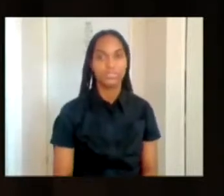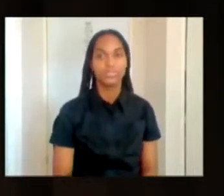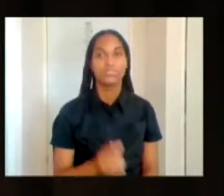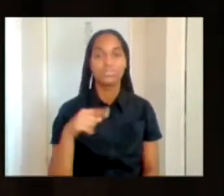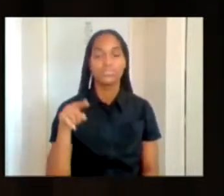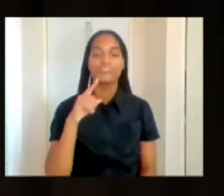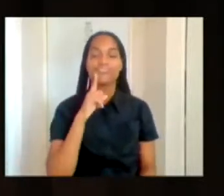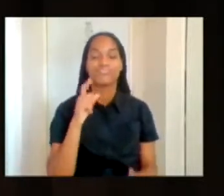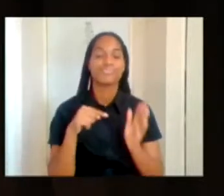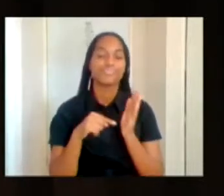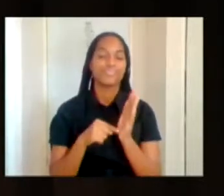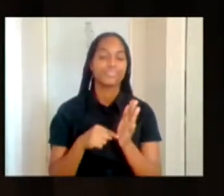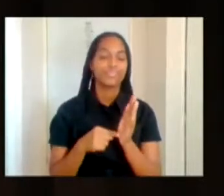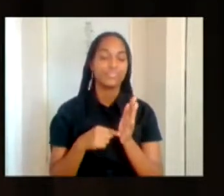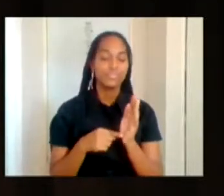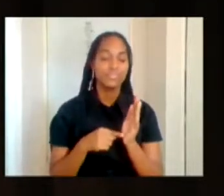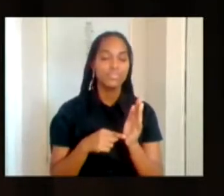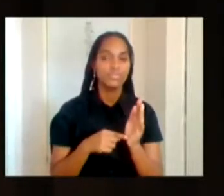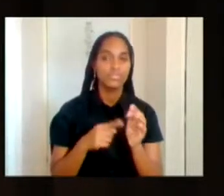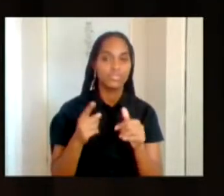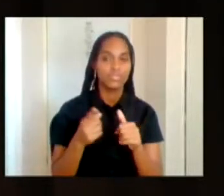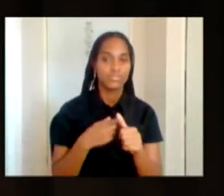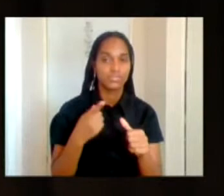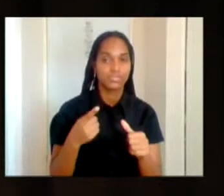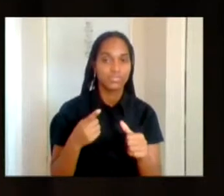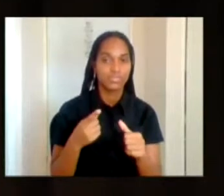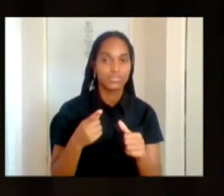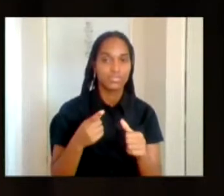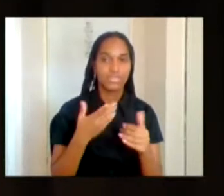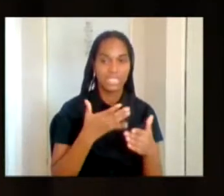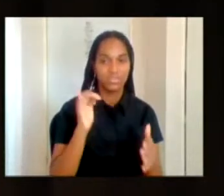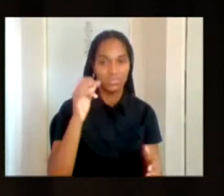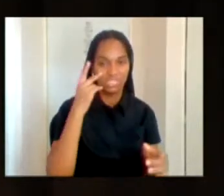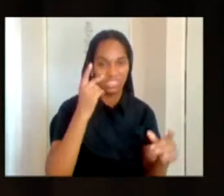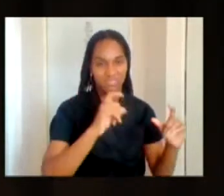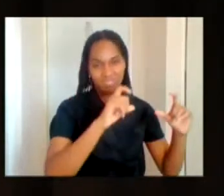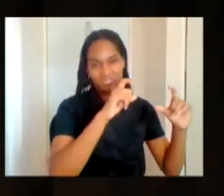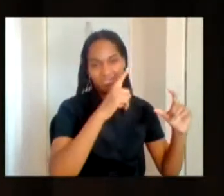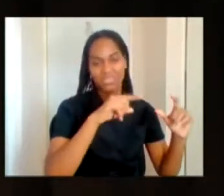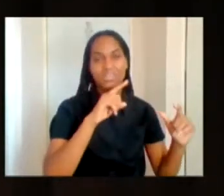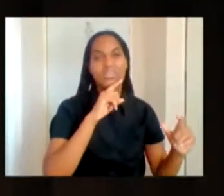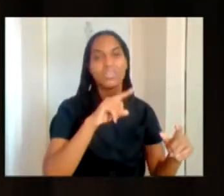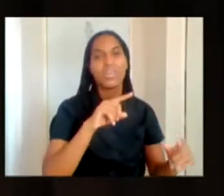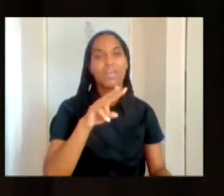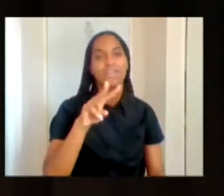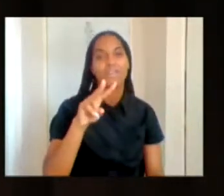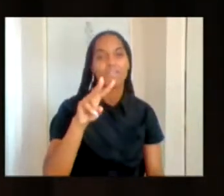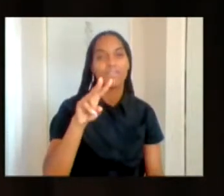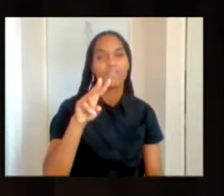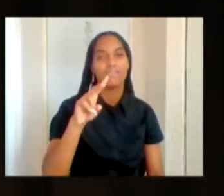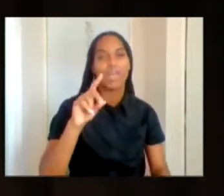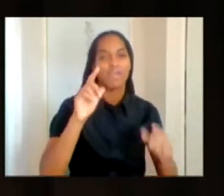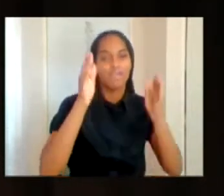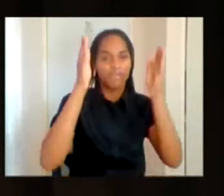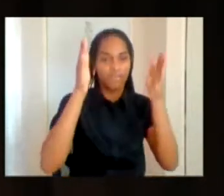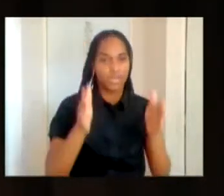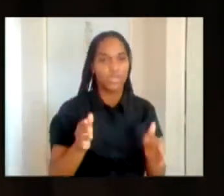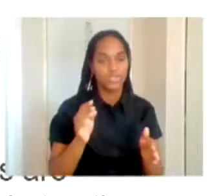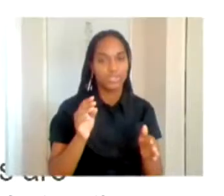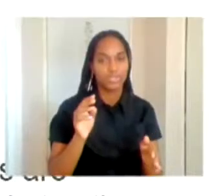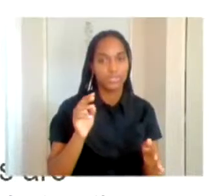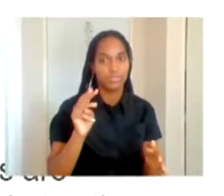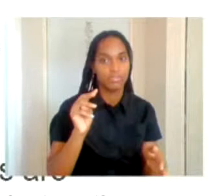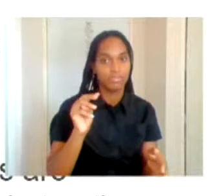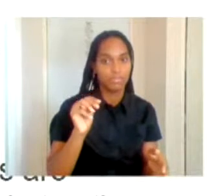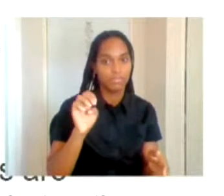examples. The first icon that you can see there is a vertical menu where we generated an ability for broadcasters